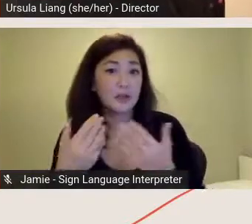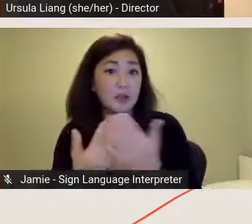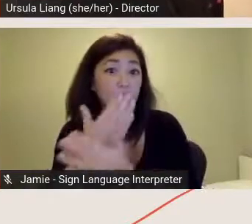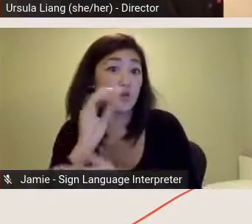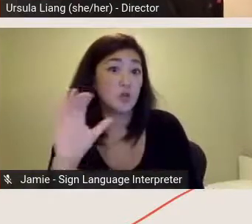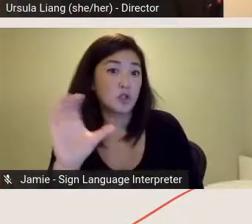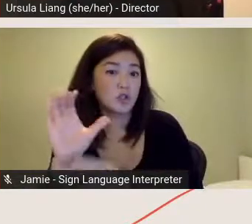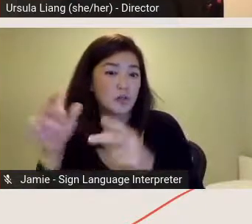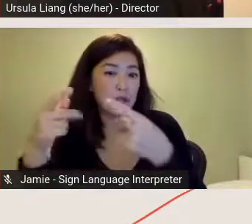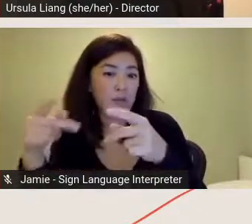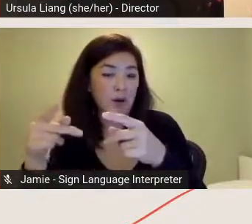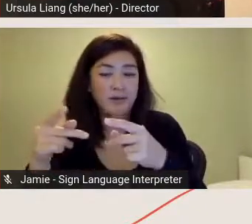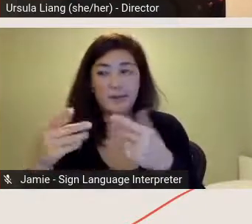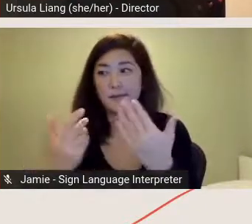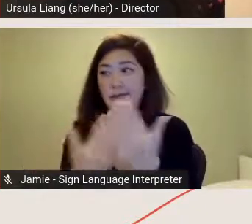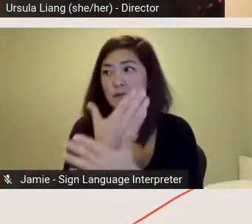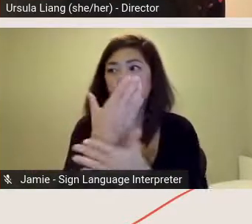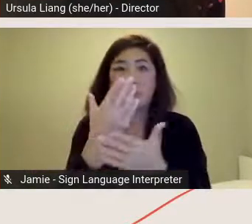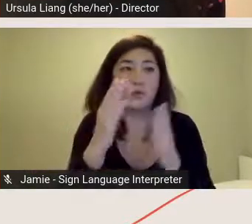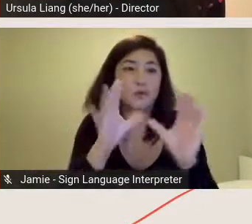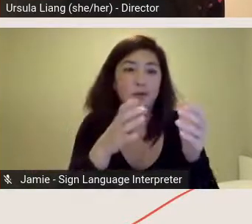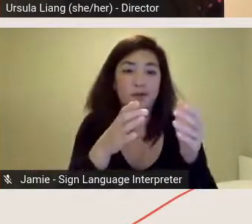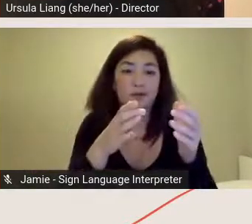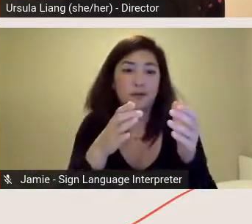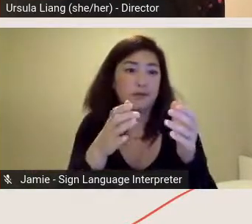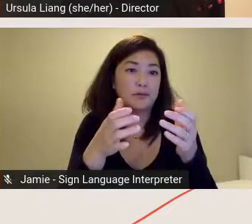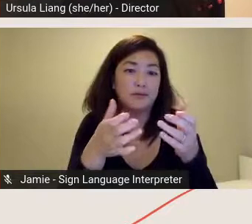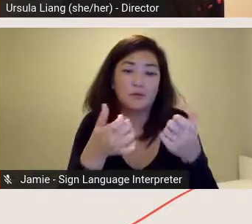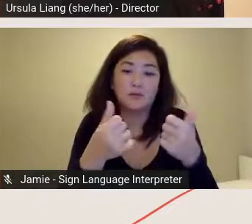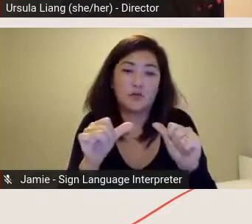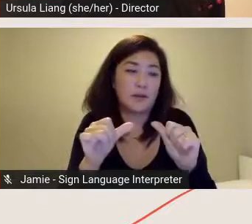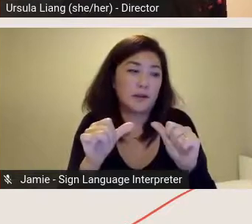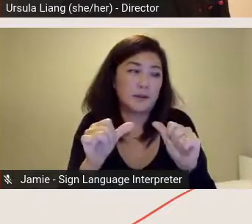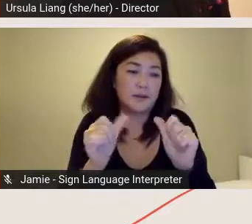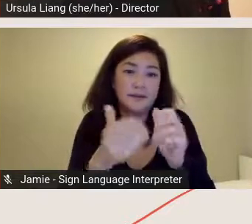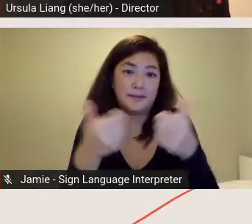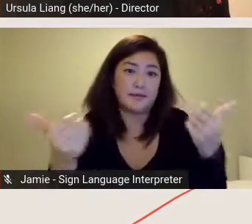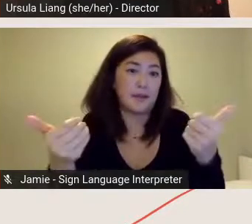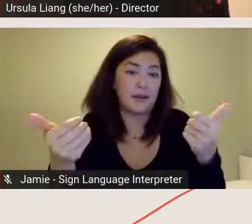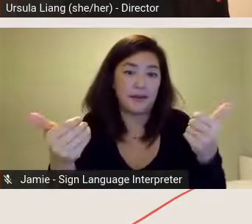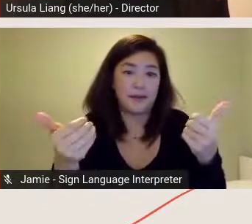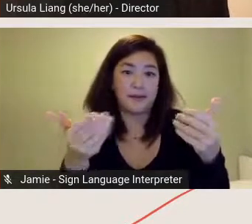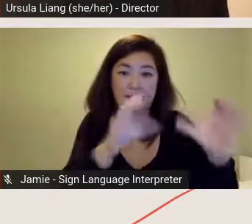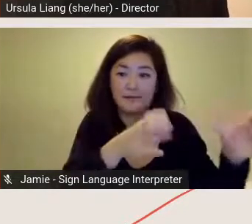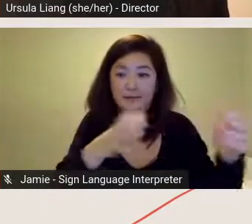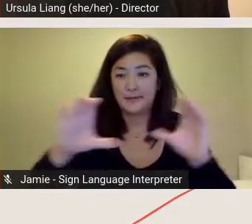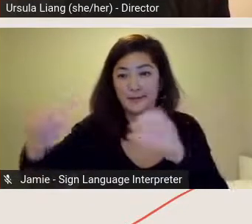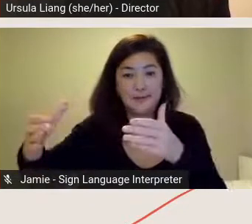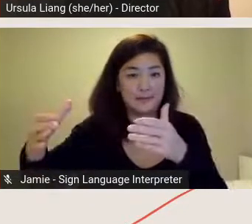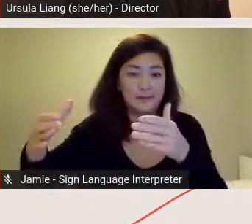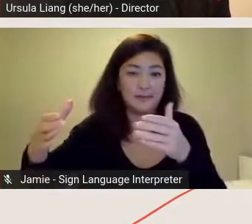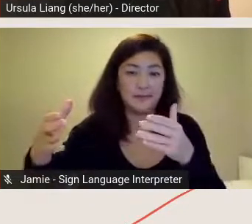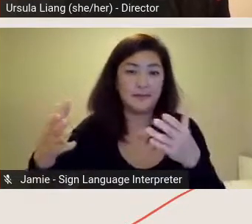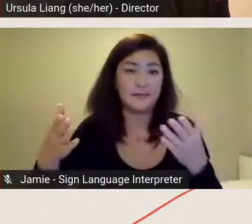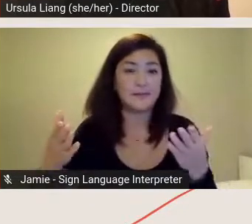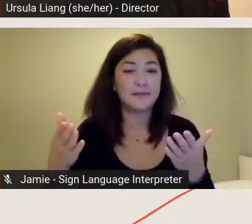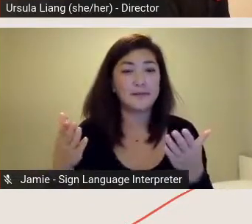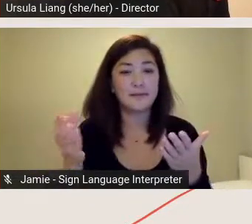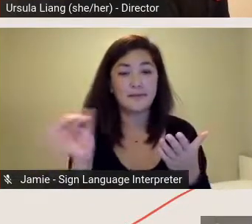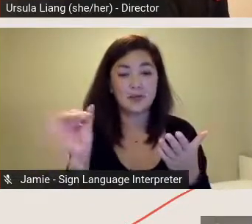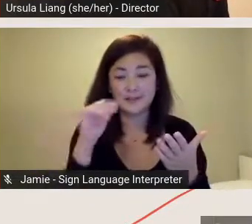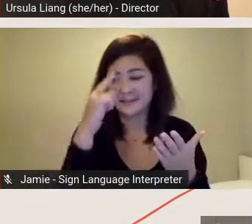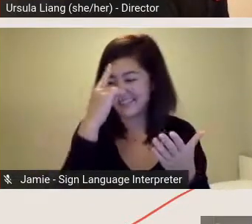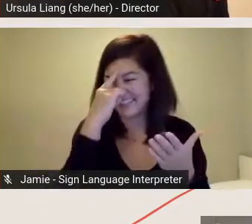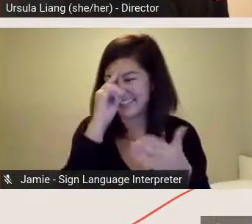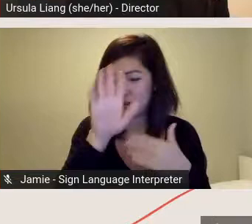forces that are trying to build wedges, you know, use wedges to divide people, and truly to think more about the systemic